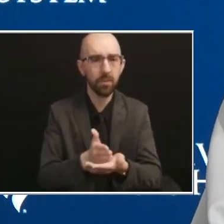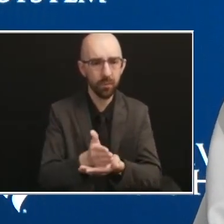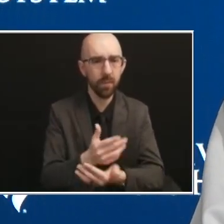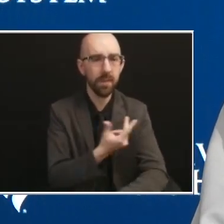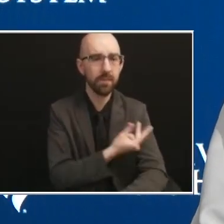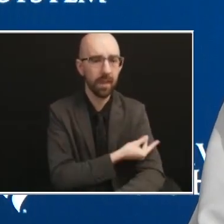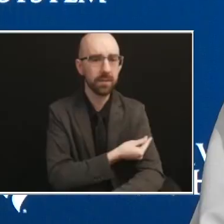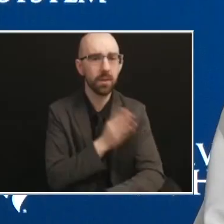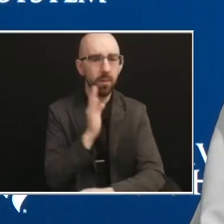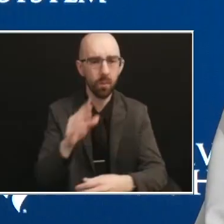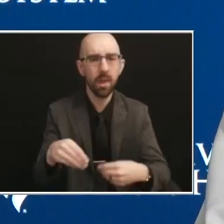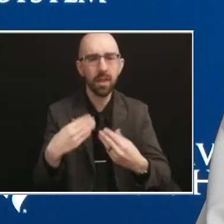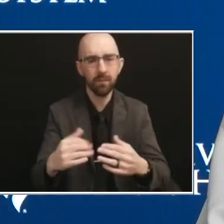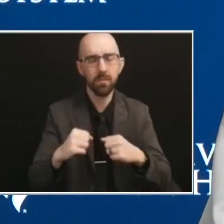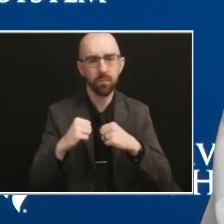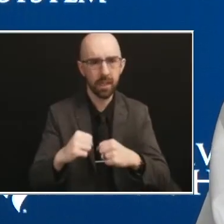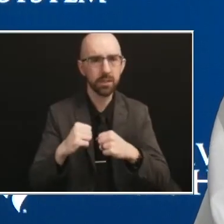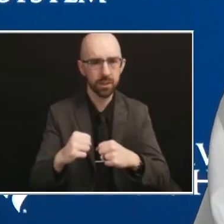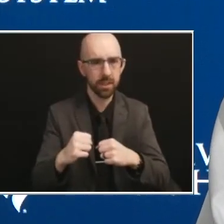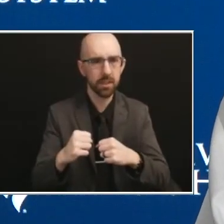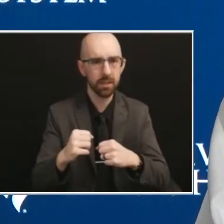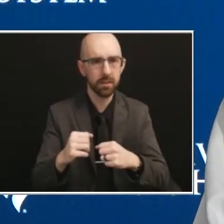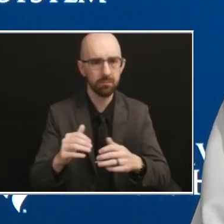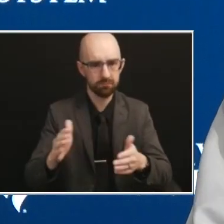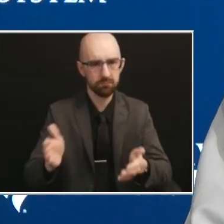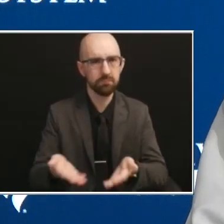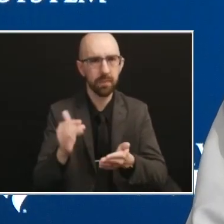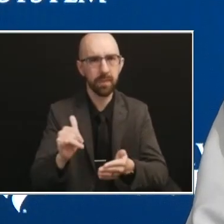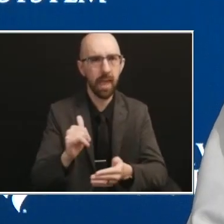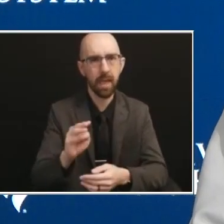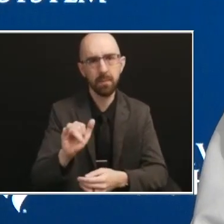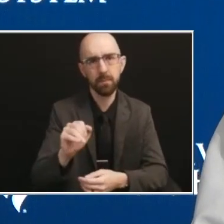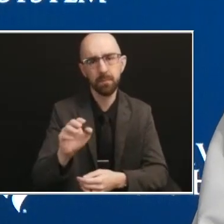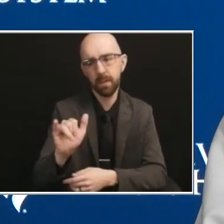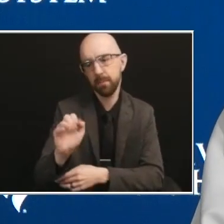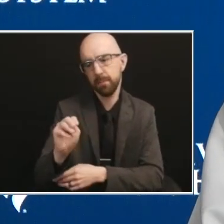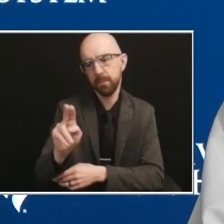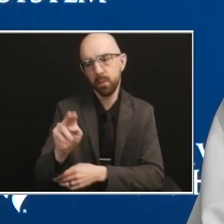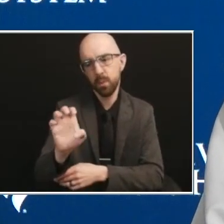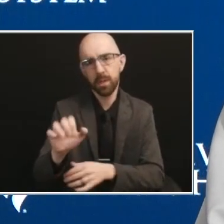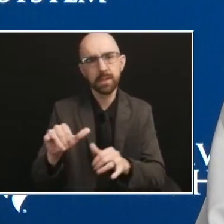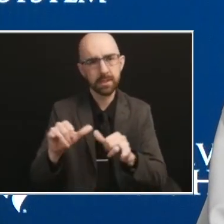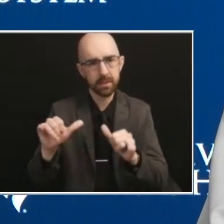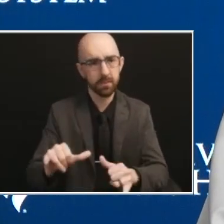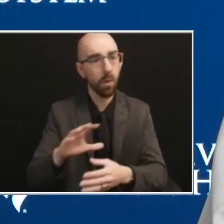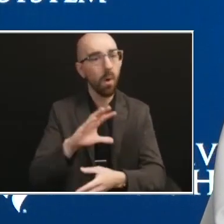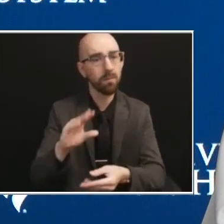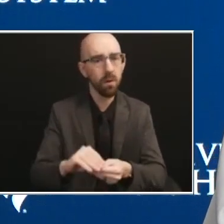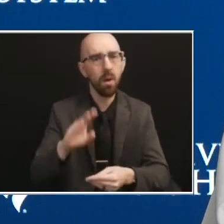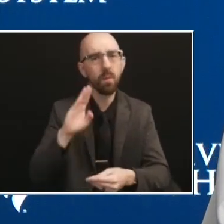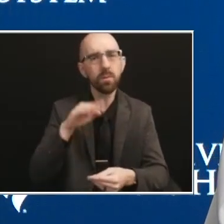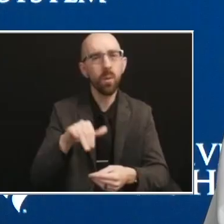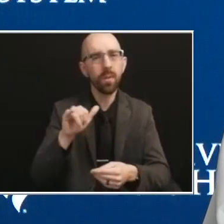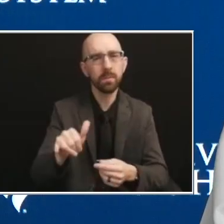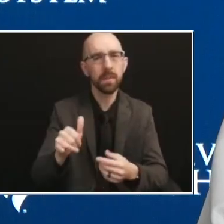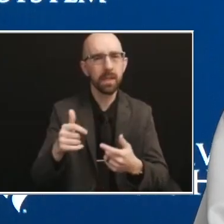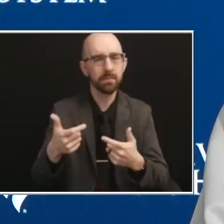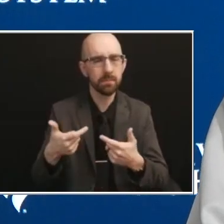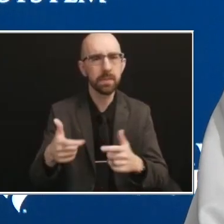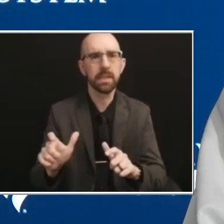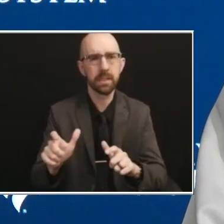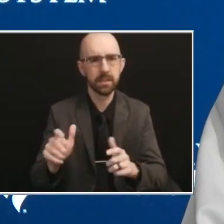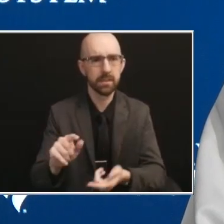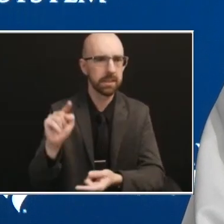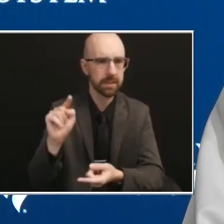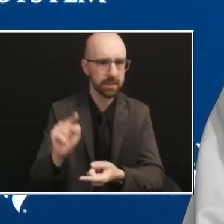you protection and will prime that immune system. And I would also like to say that overall, we know that there has been a significant decrease